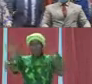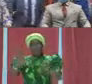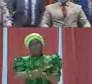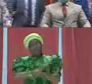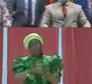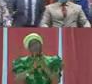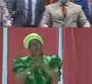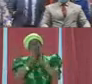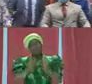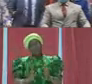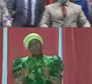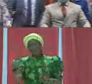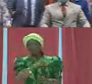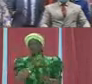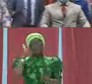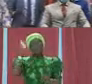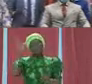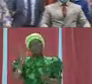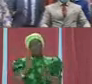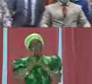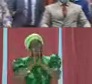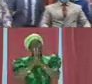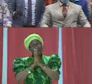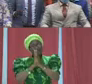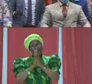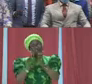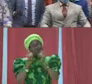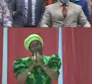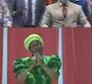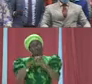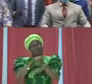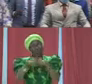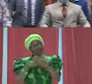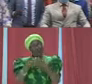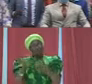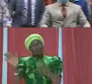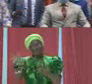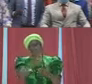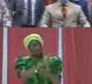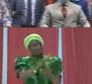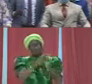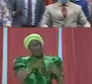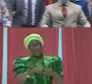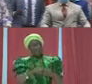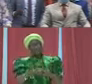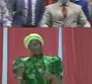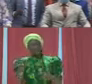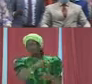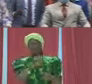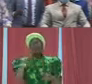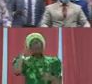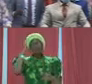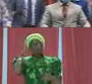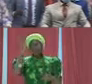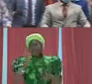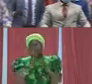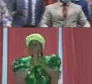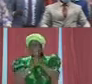When you pray that prayer with understanding, and for a couple of minutes, go ahead